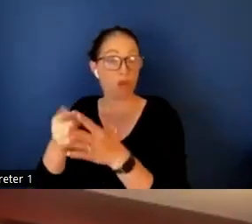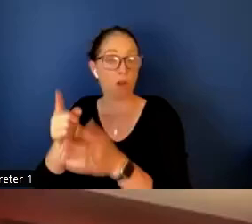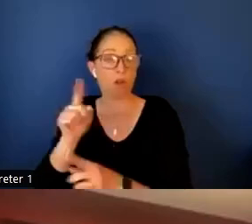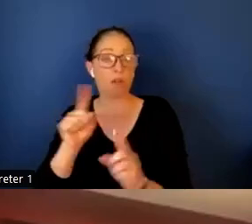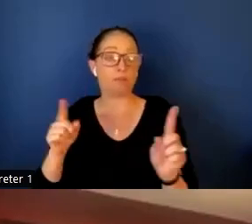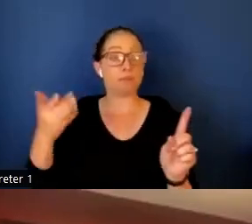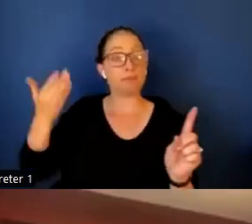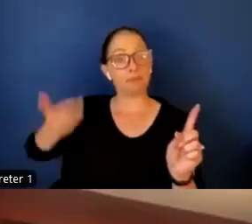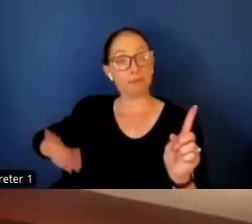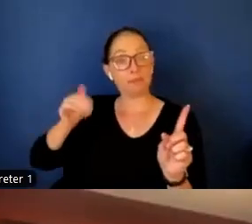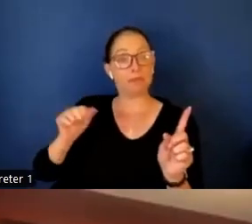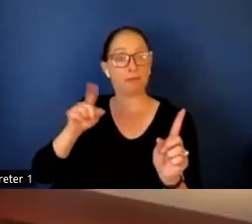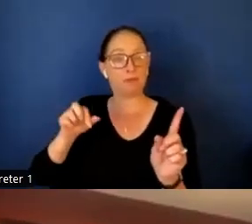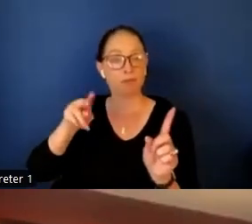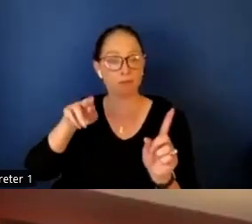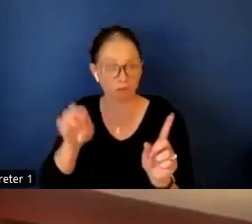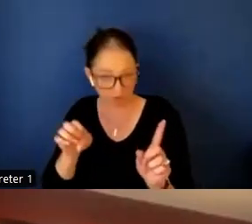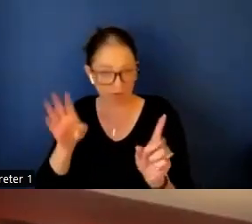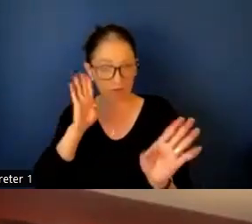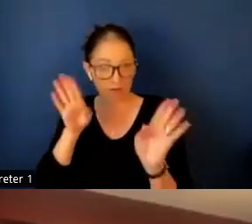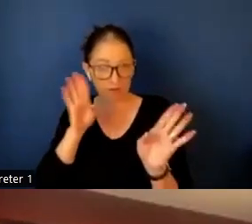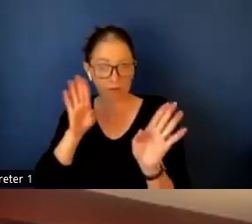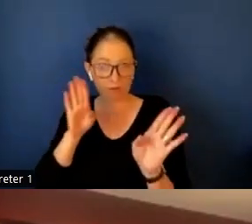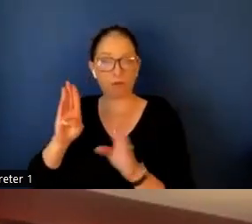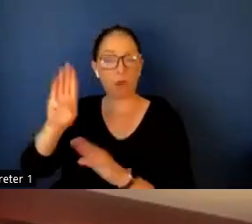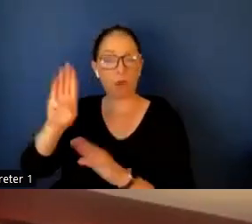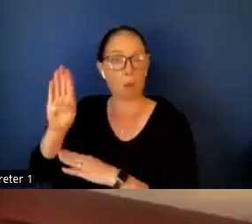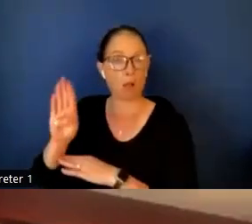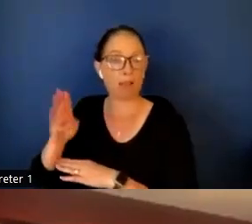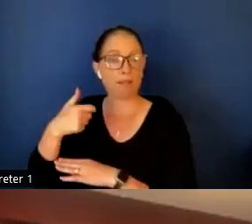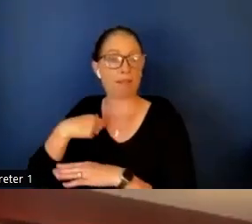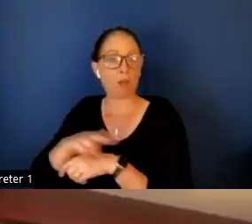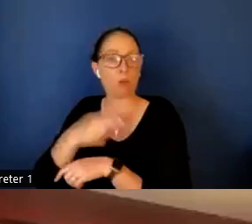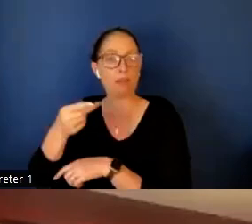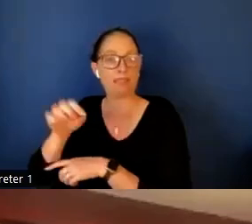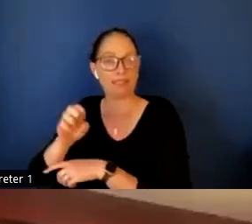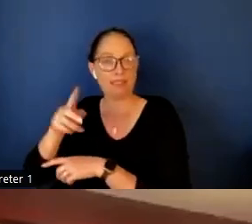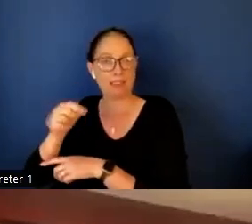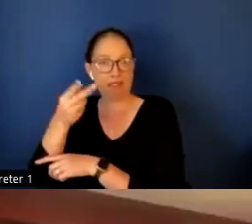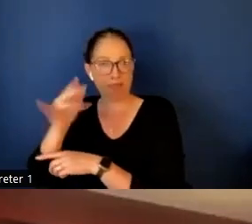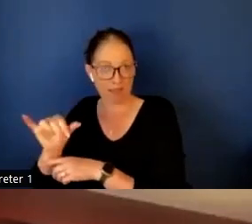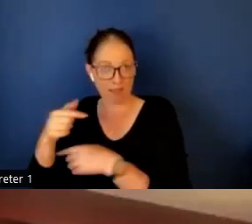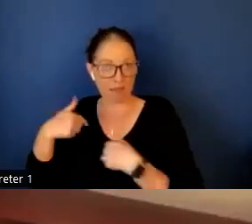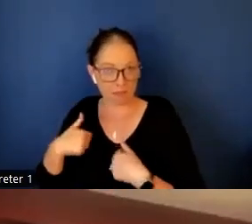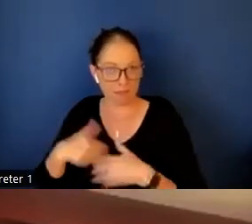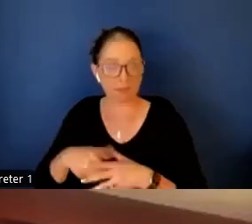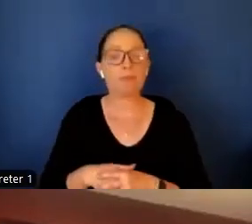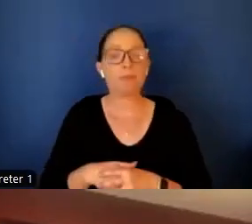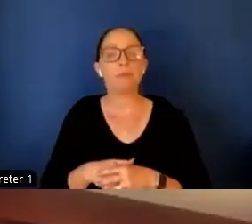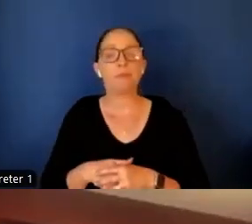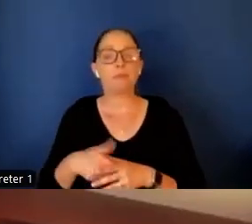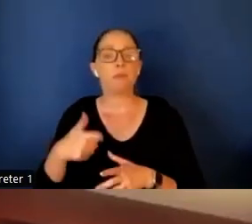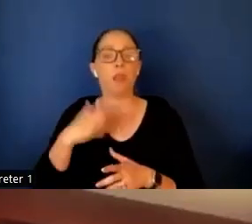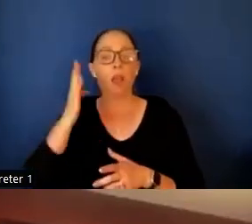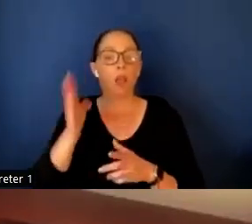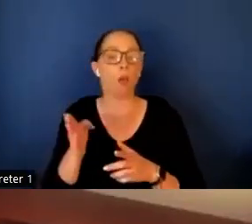am. This is Azure D. Osborne Lee in Brooklyn. My pronouns are he and they. And I am going to